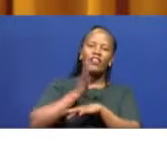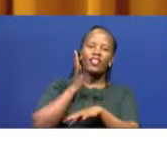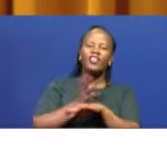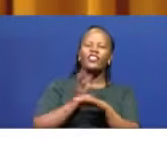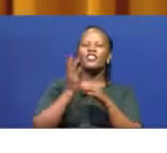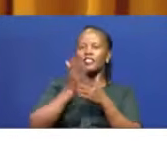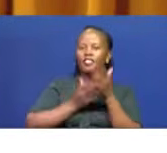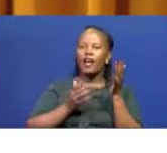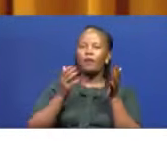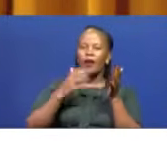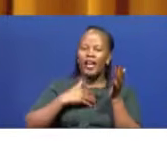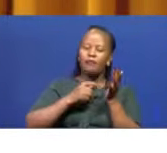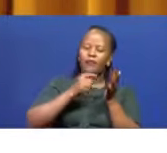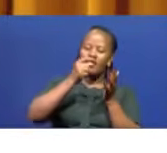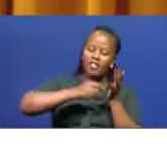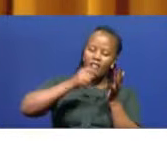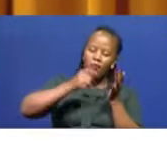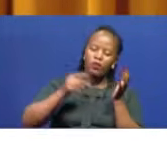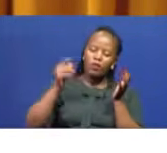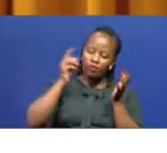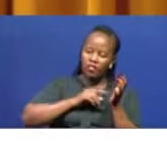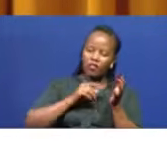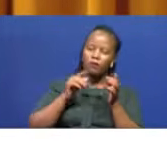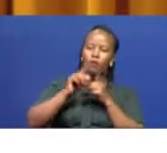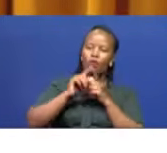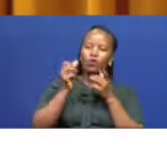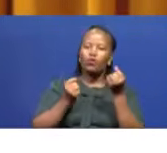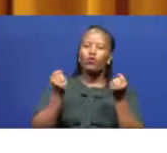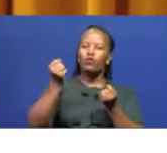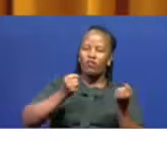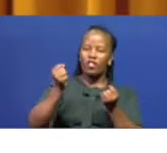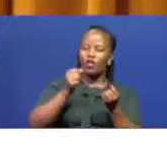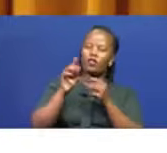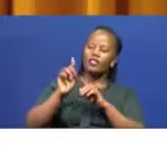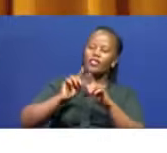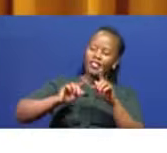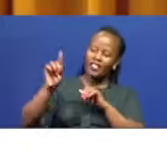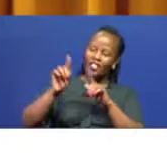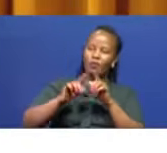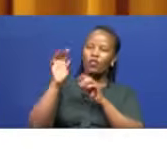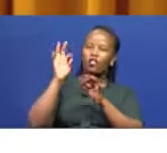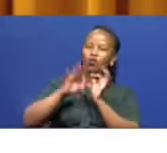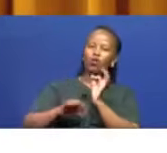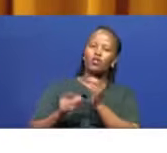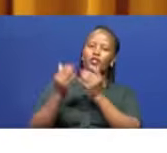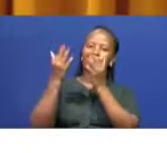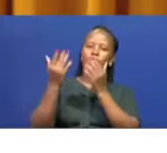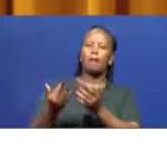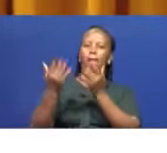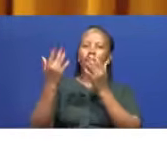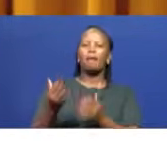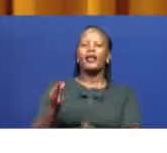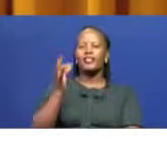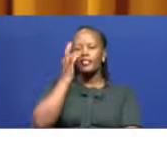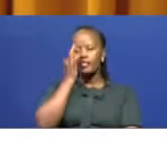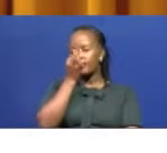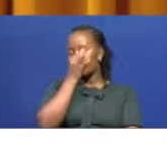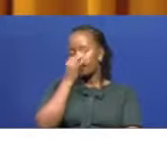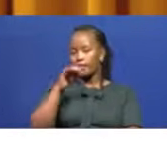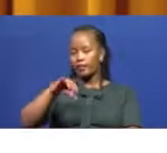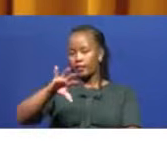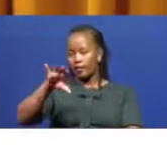pre-filled forms, and a vehicle ferrying pre-filled forms was torched in Nyeri County. That the